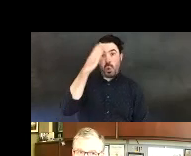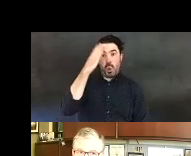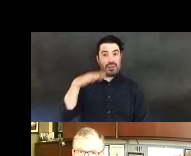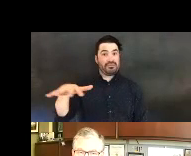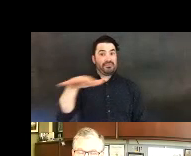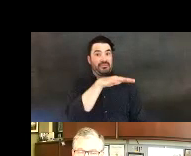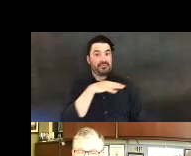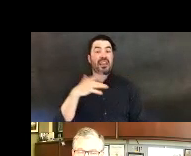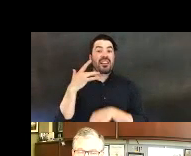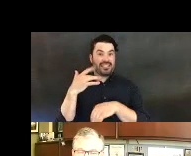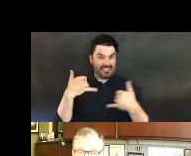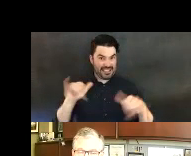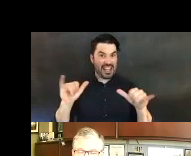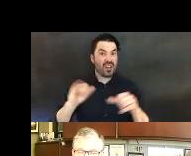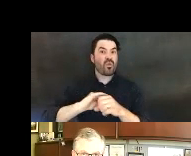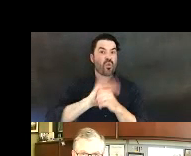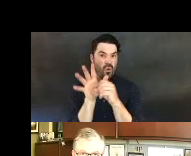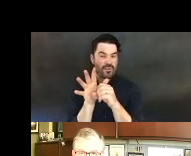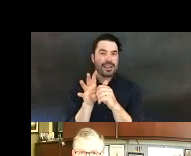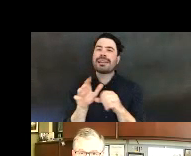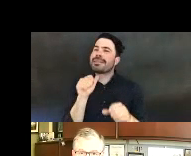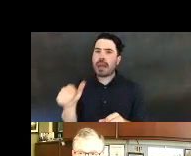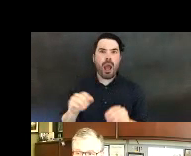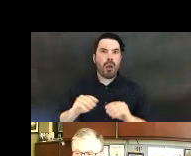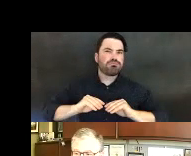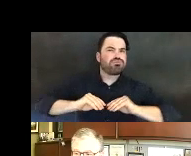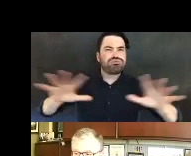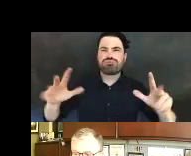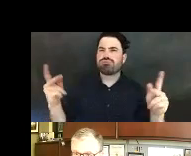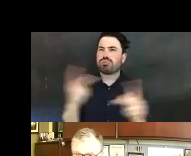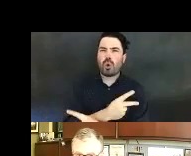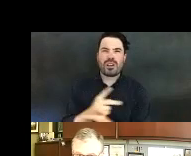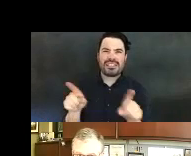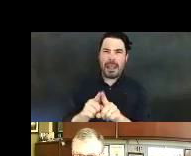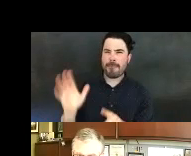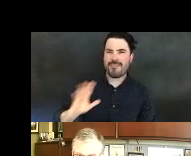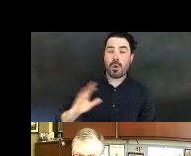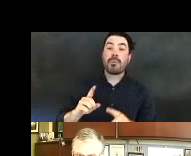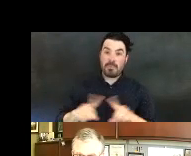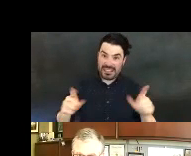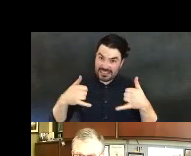widespread community transmission that we saw earlier in the pandemic. If we go to the next slide.